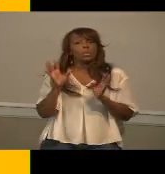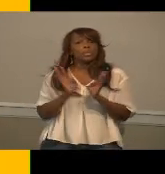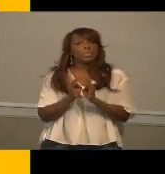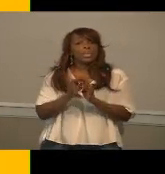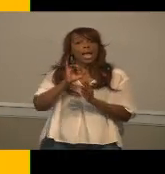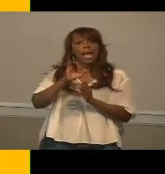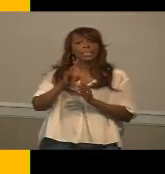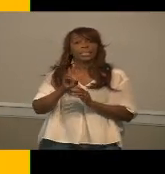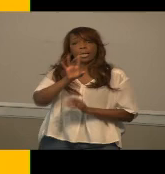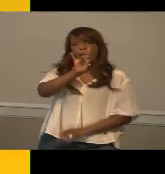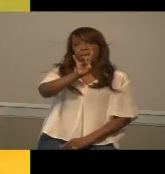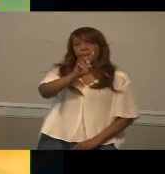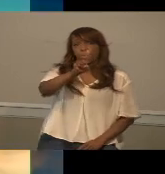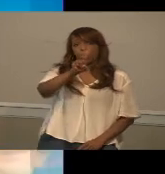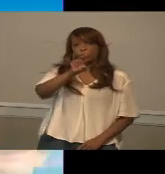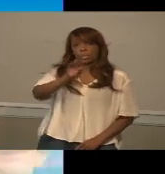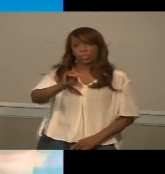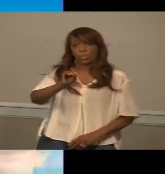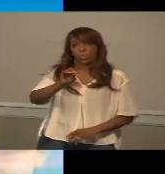is